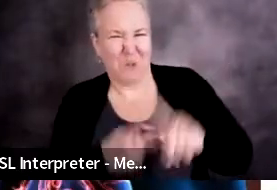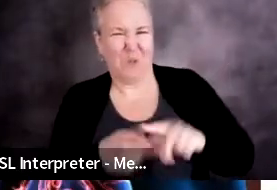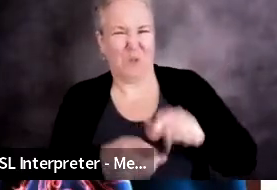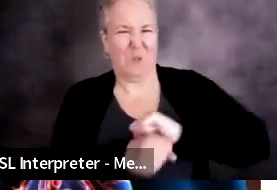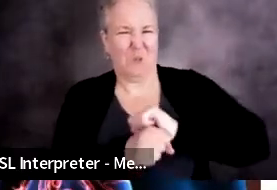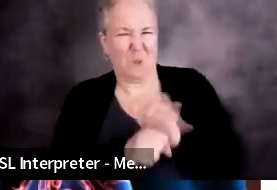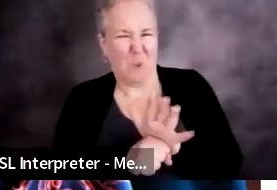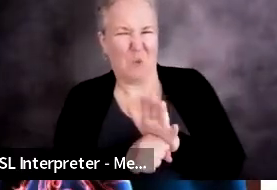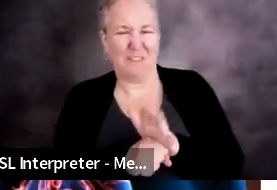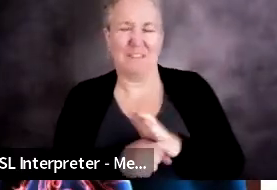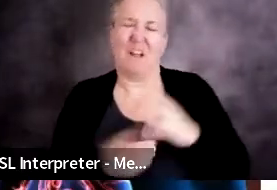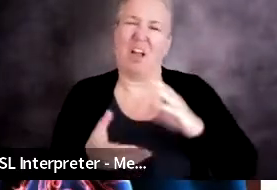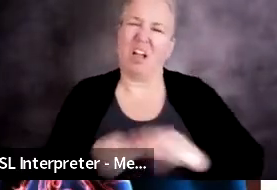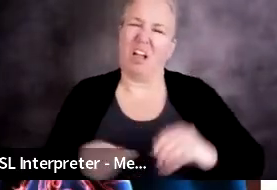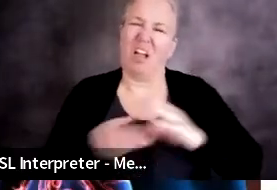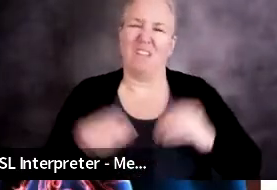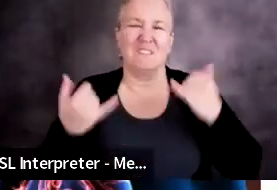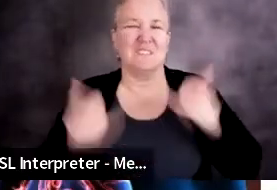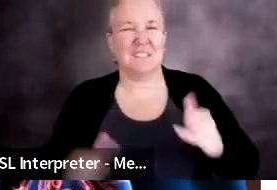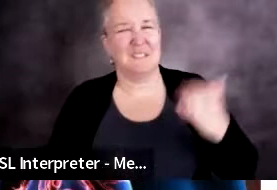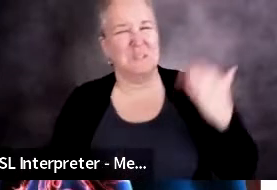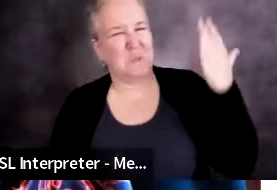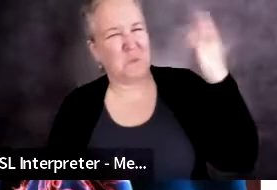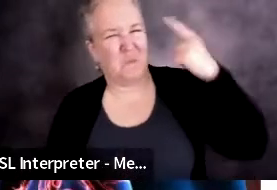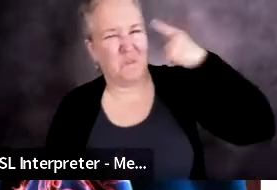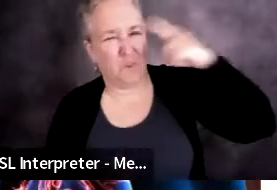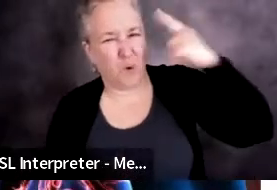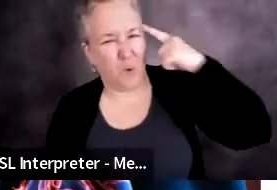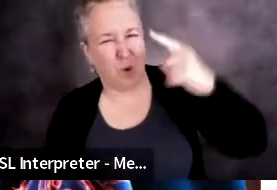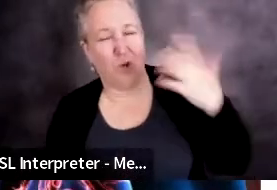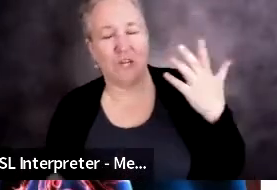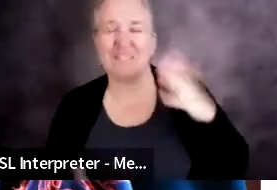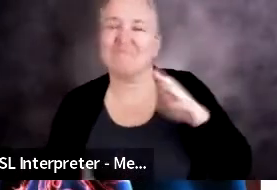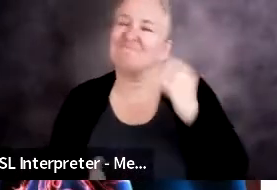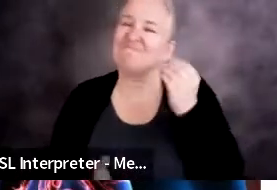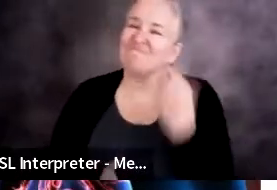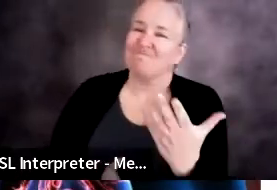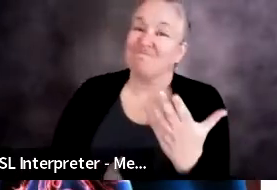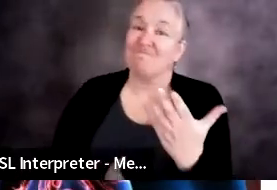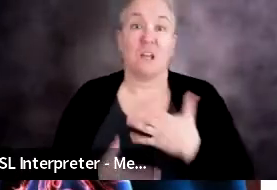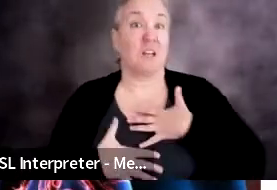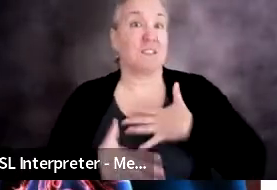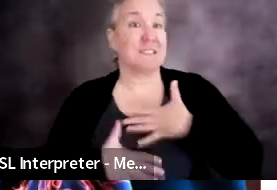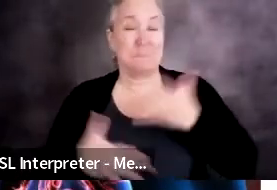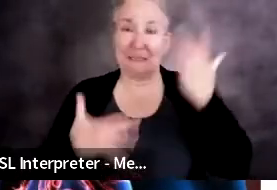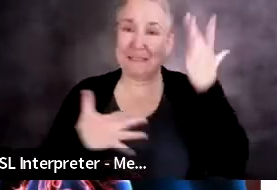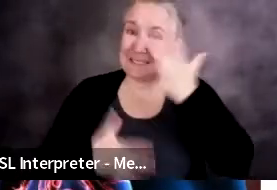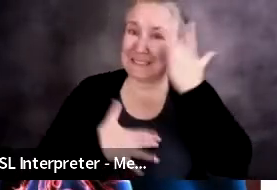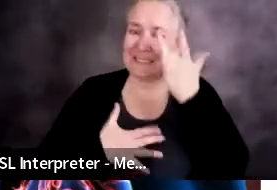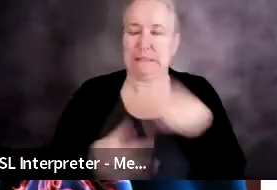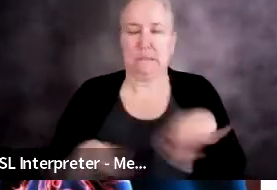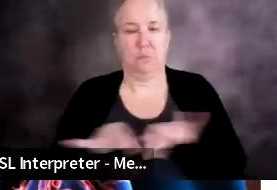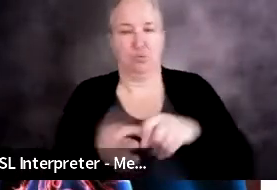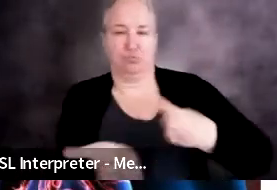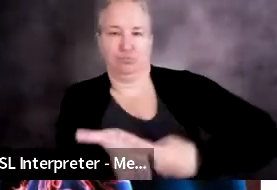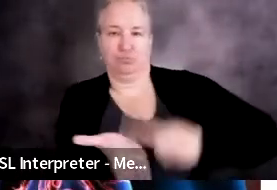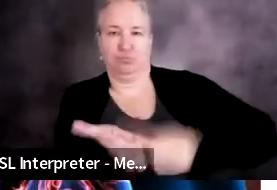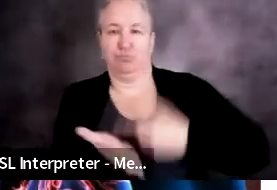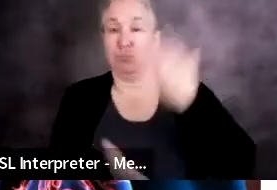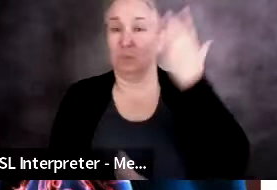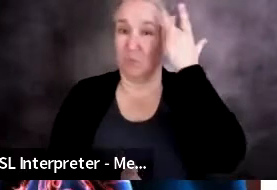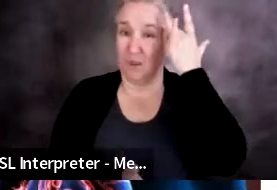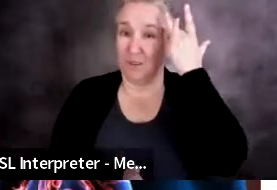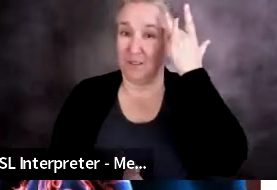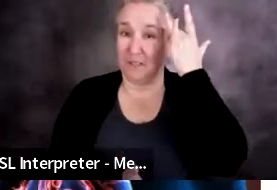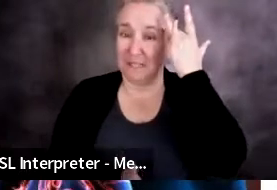COVID-19? It's important for us to talk about respiratory disease because it is the fourth leading cause